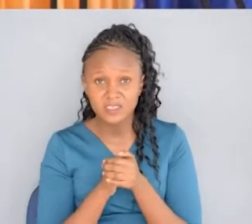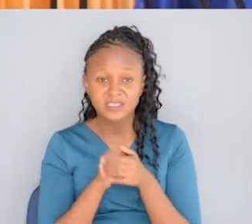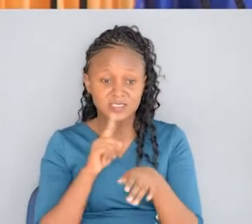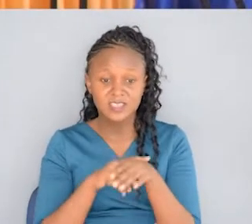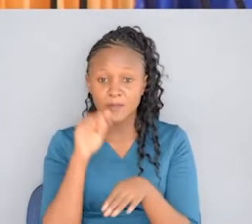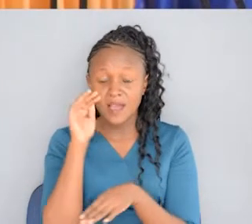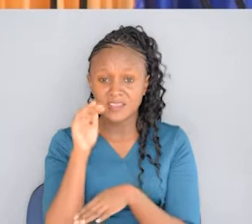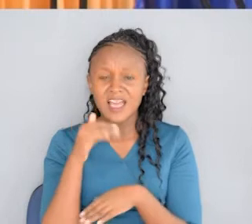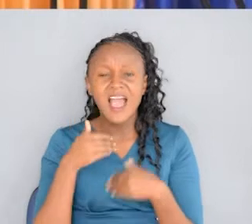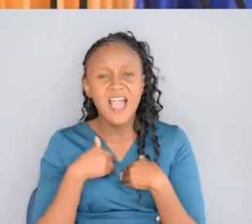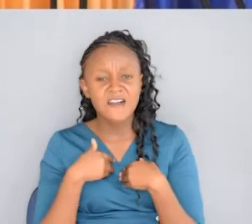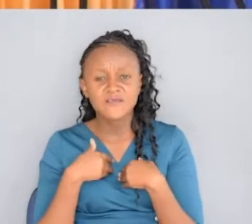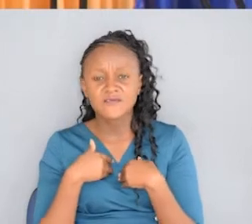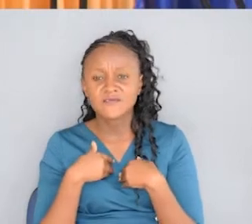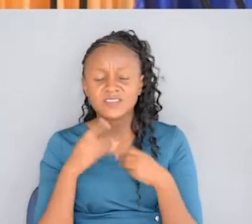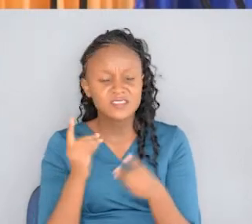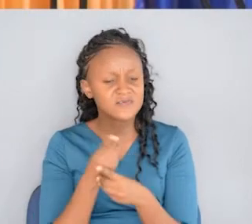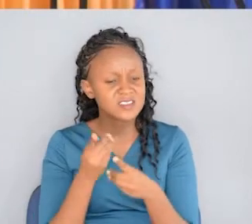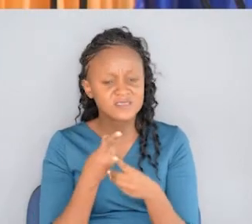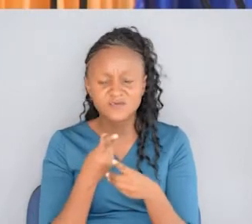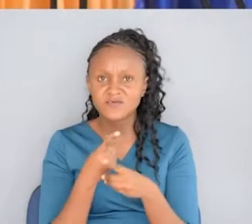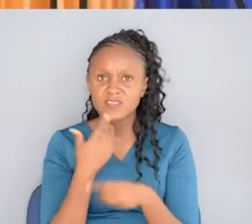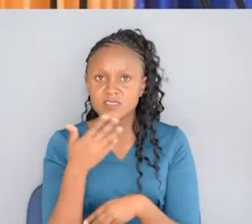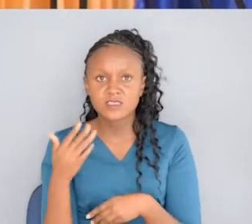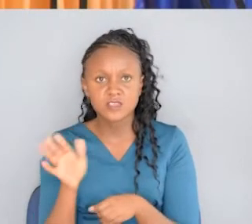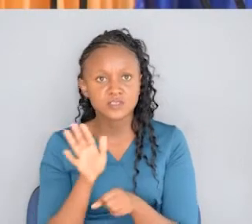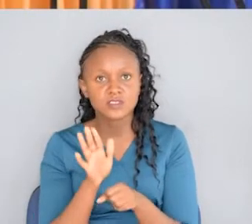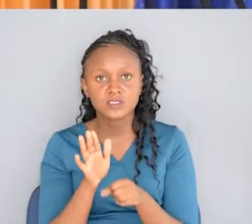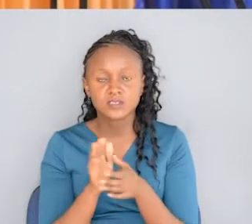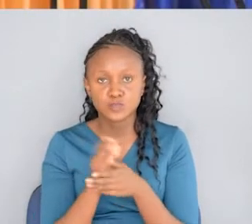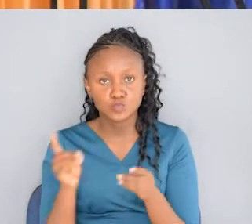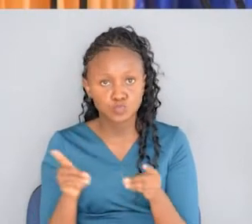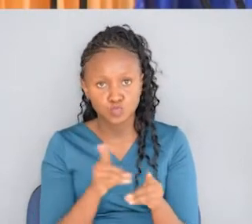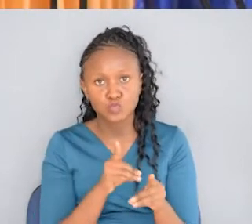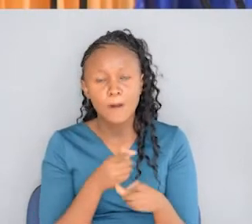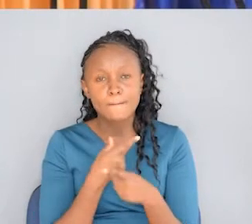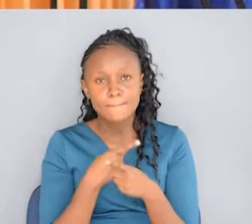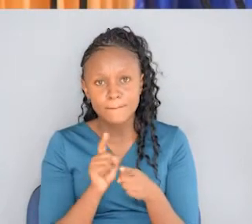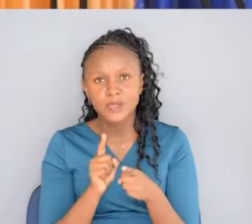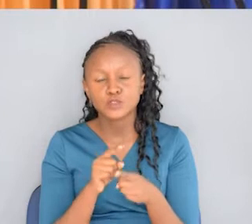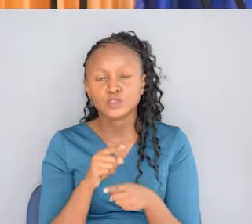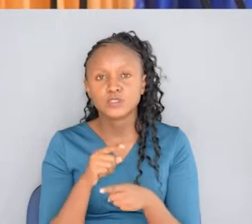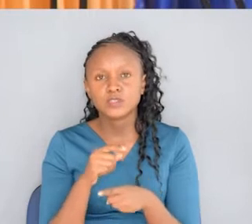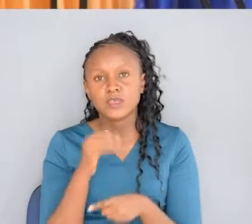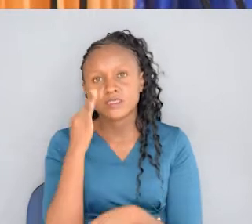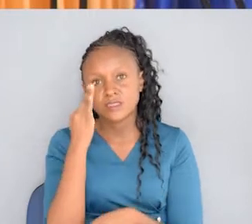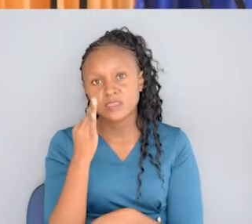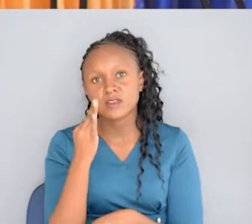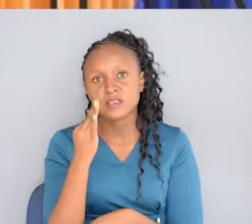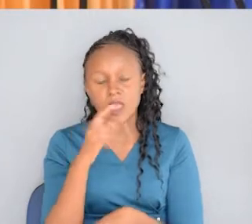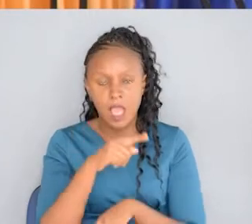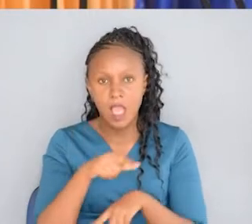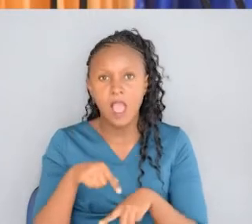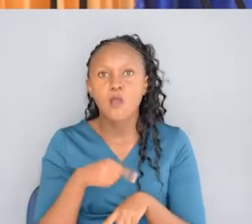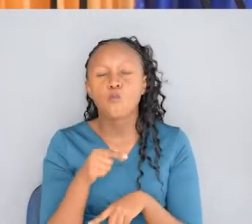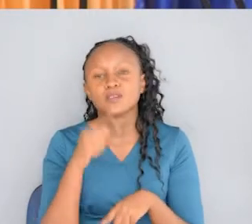do that I will spend the first 3 hours in prayer. You know, think about it. That I have,